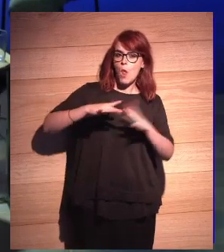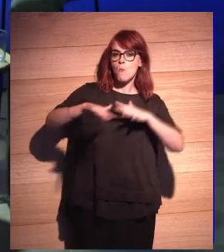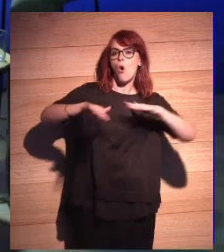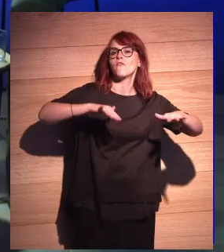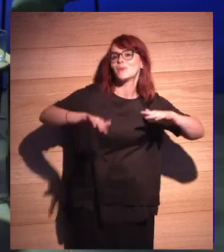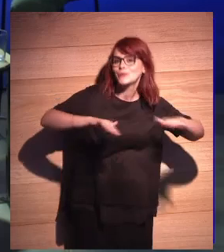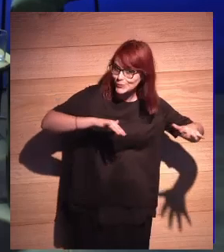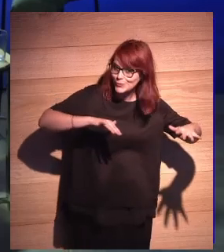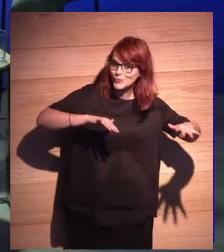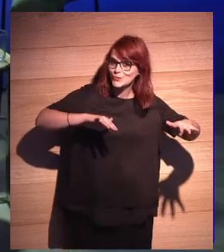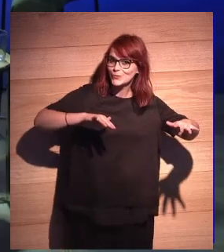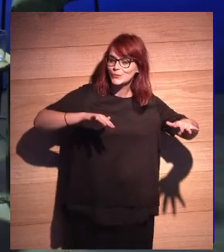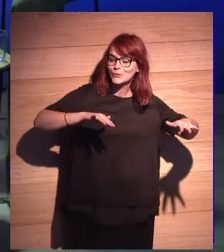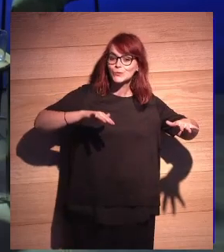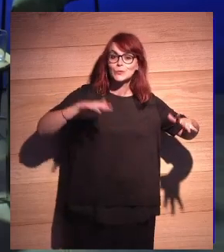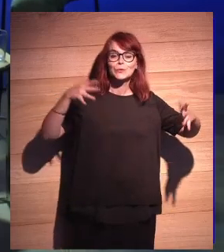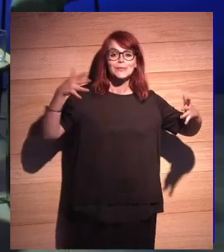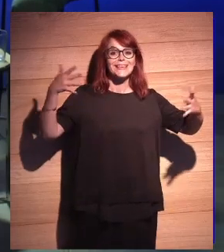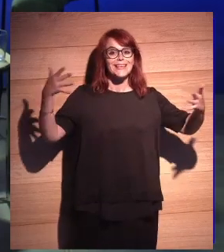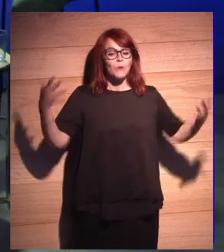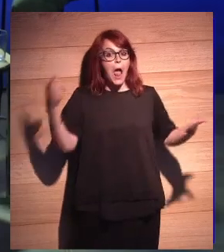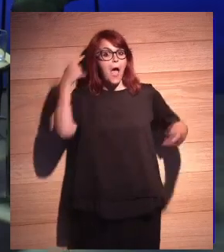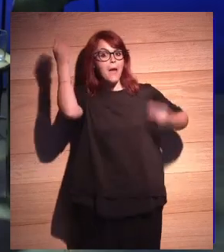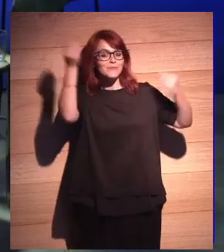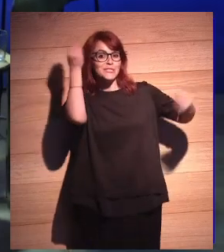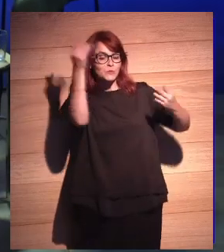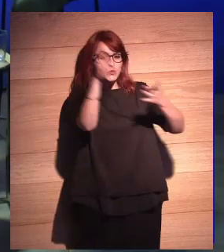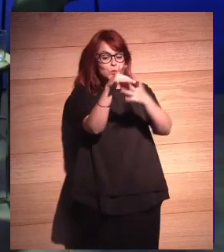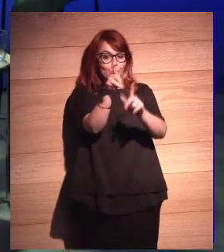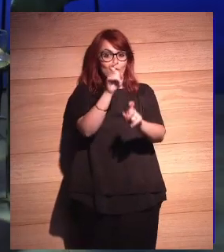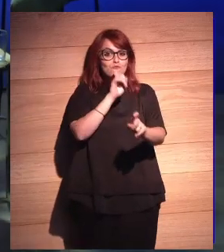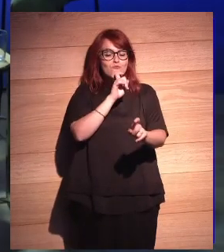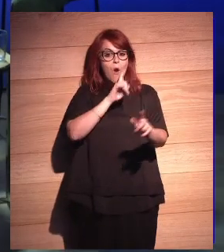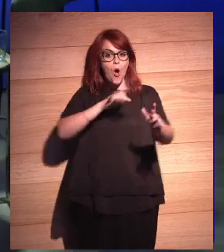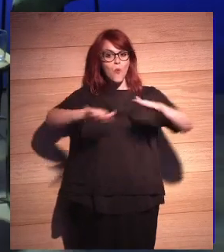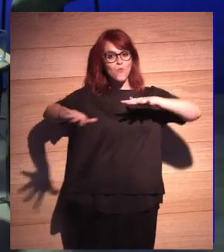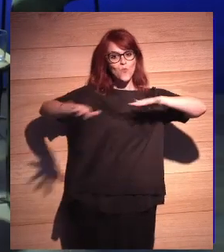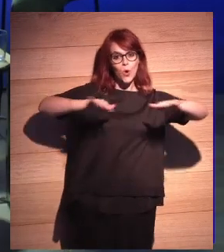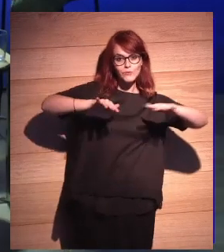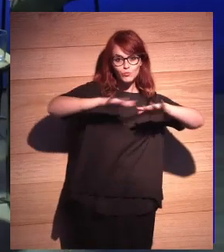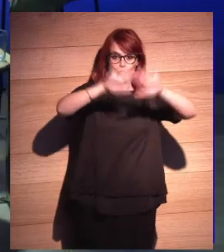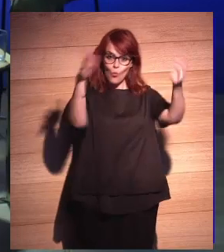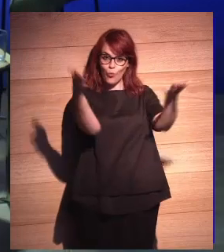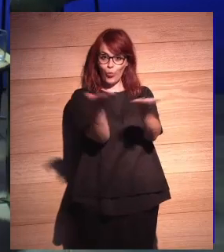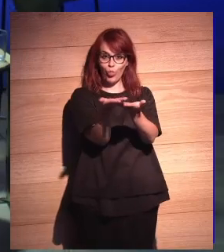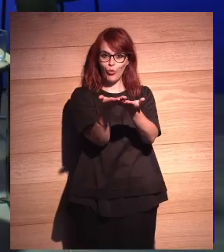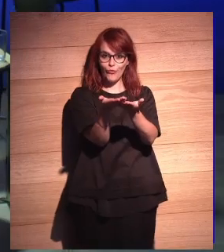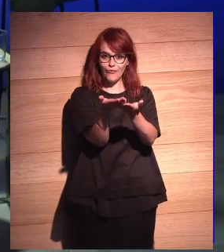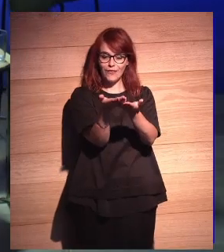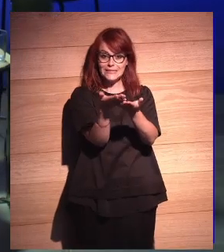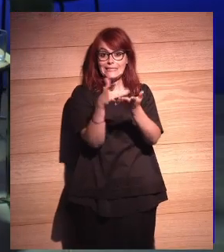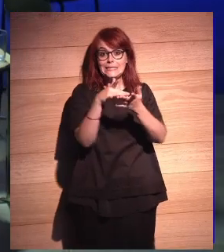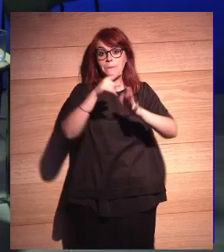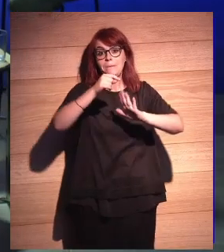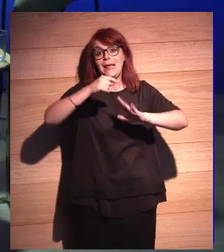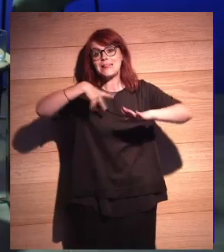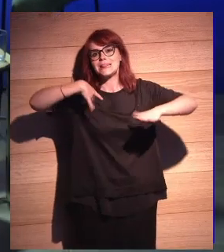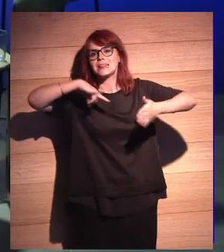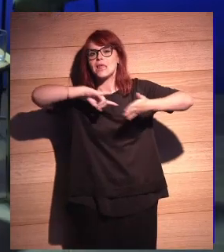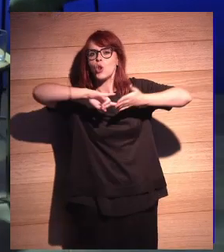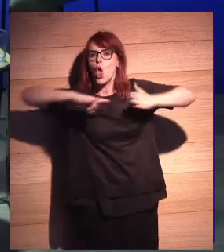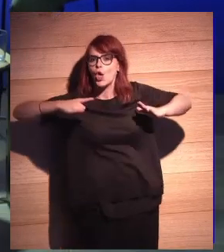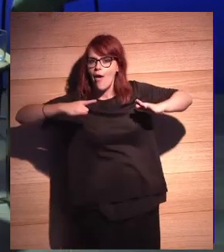and also from the point of view of the movement, things that we think are very much related to the way